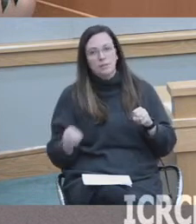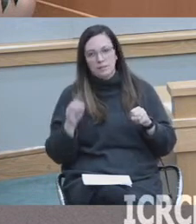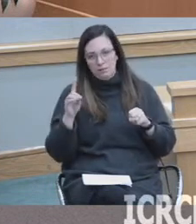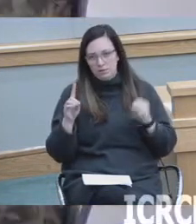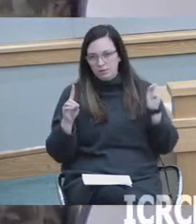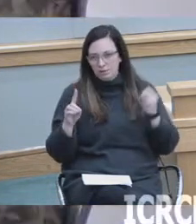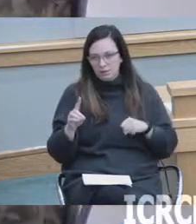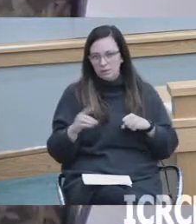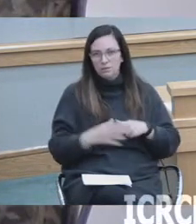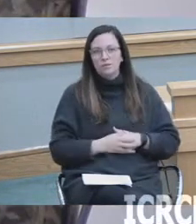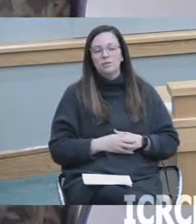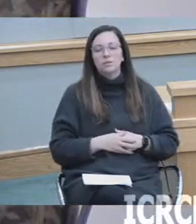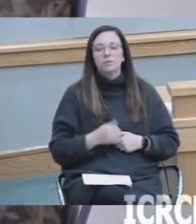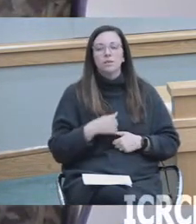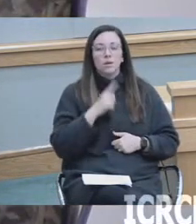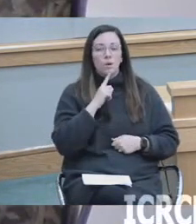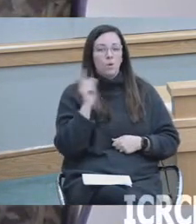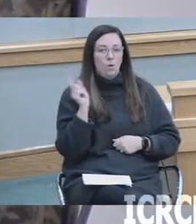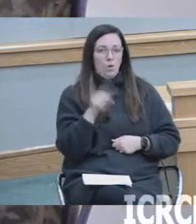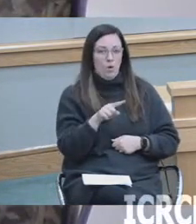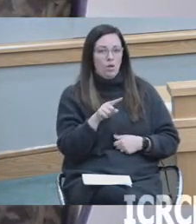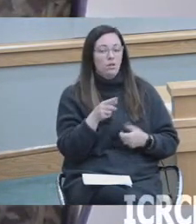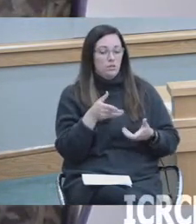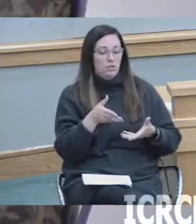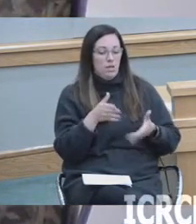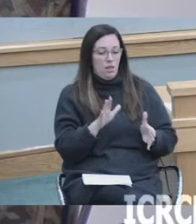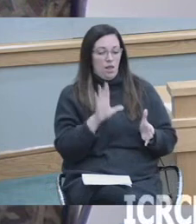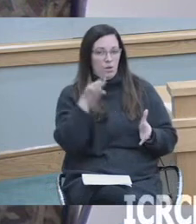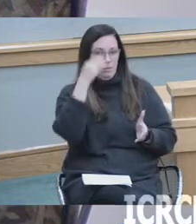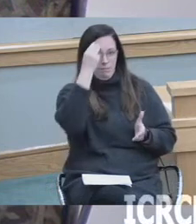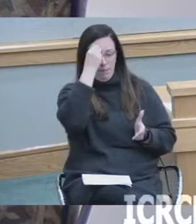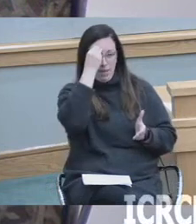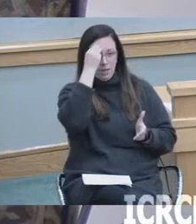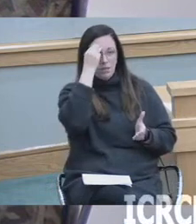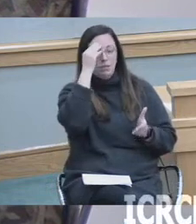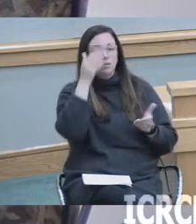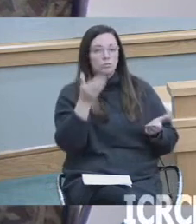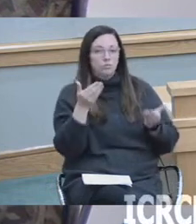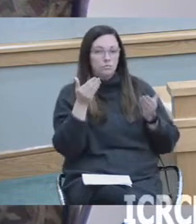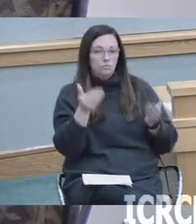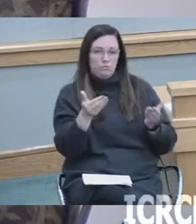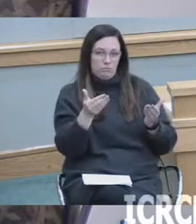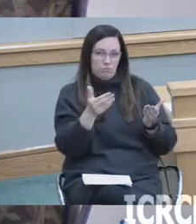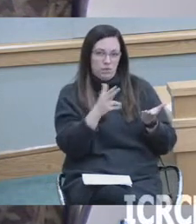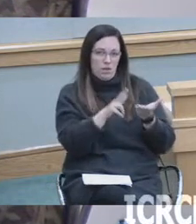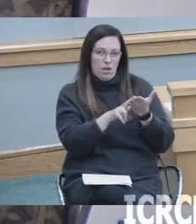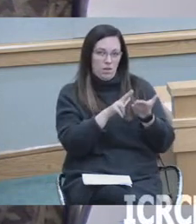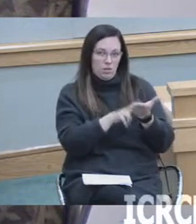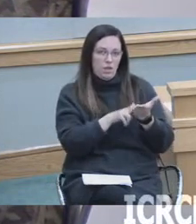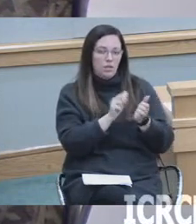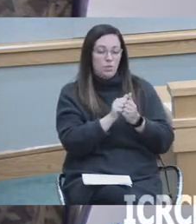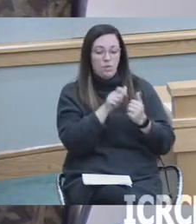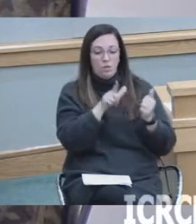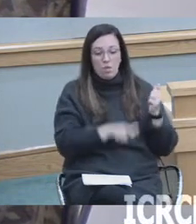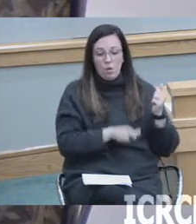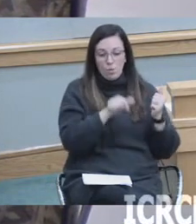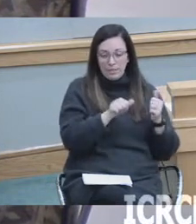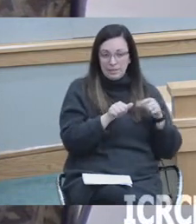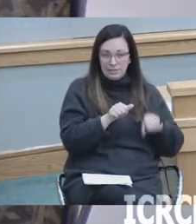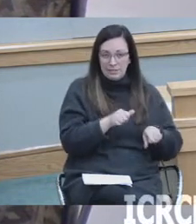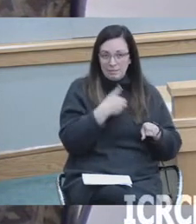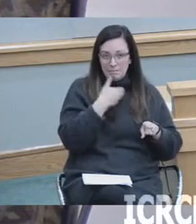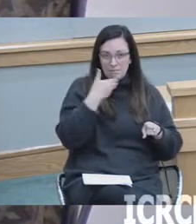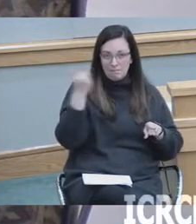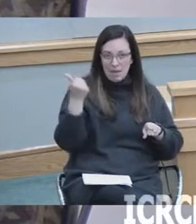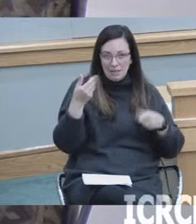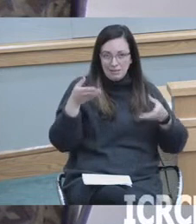McDaniel. Yes. An ordinance authorizing mayor to enter into contract with the lowest and best bidder